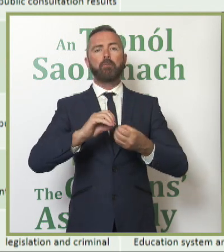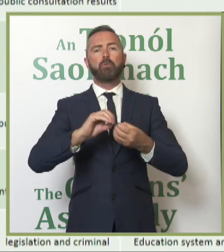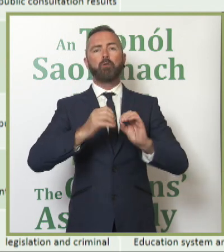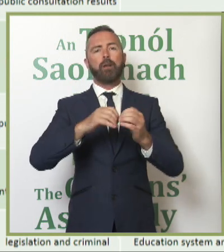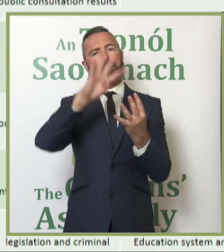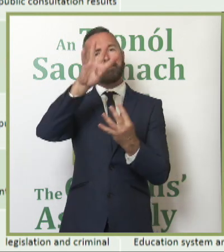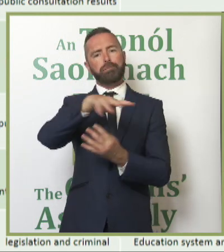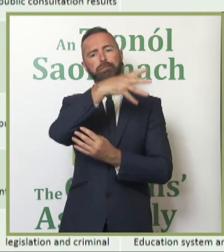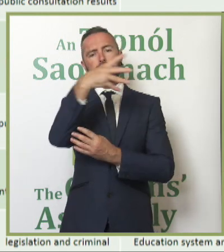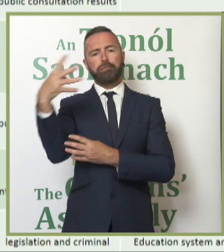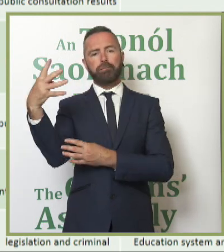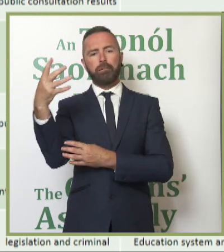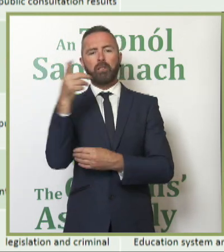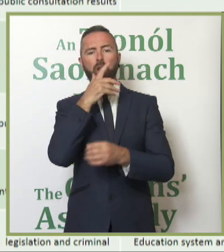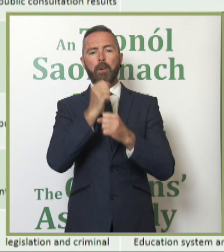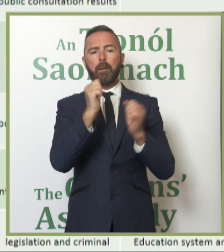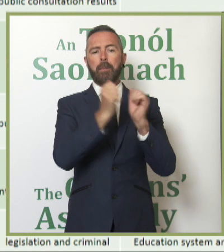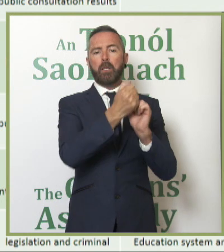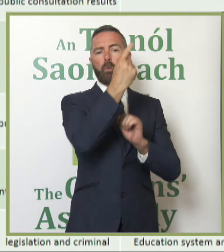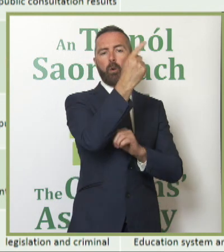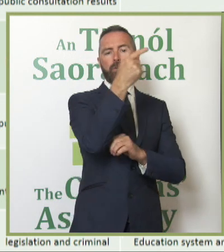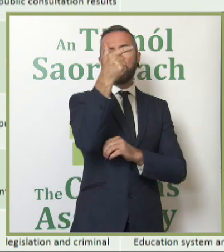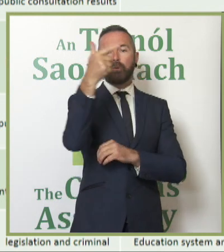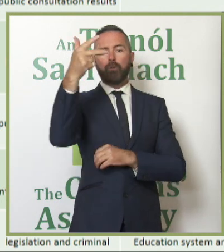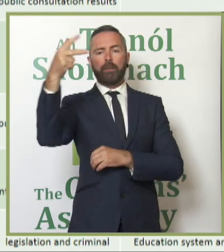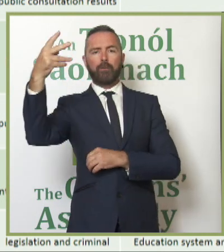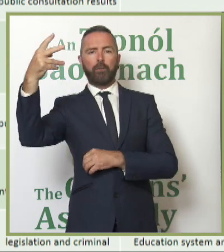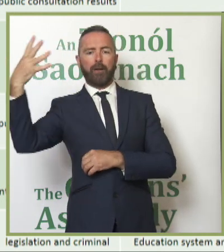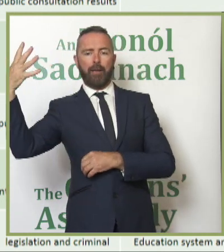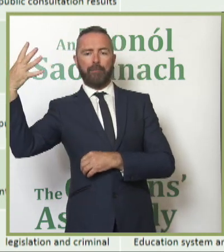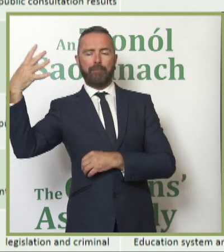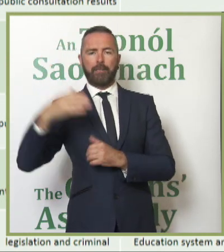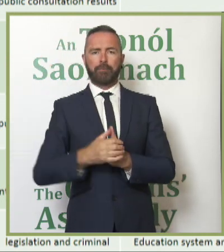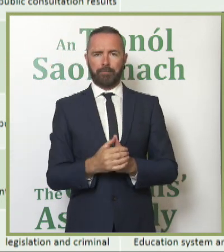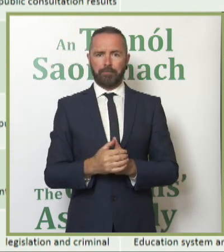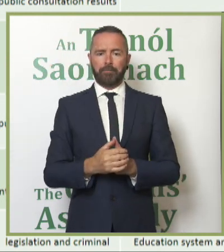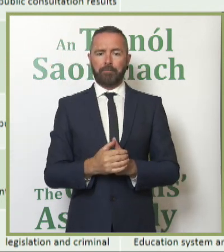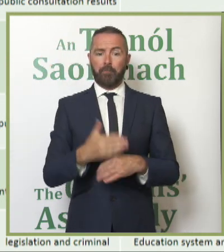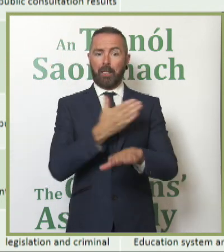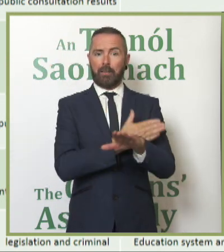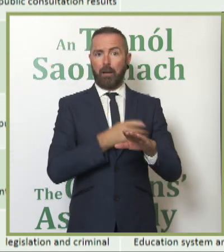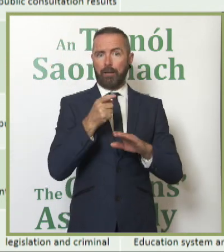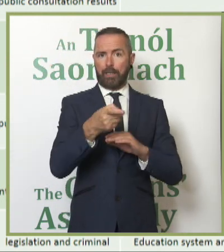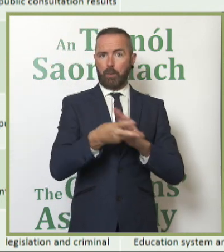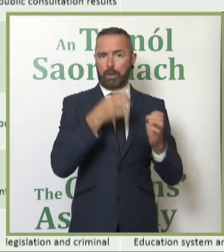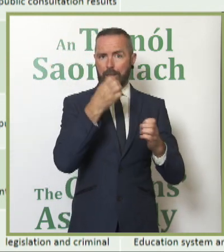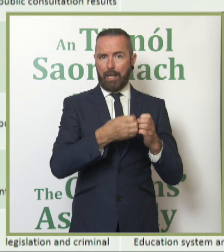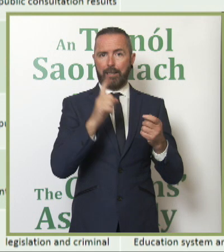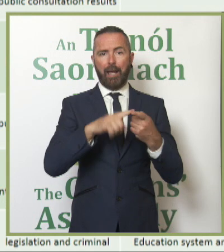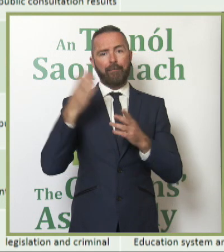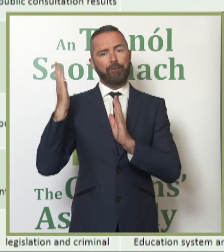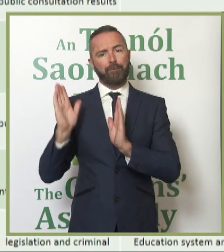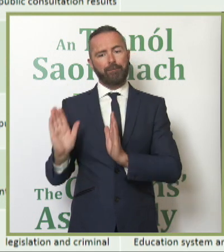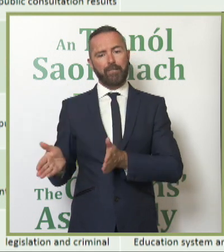out at the top meetings number 1 through to 5, which are the 5 meetings beginning this weekend and finishing at